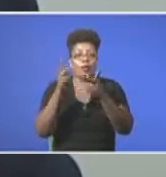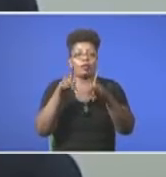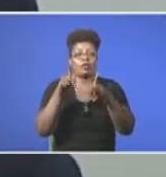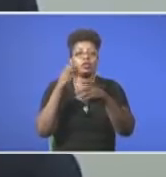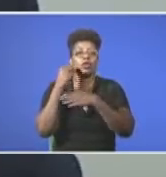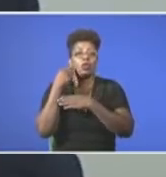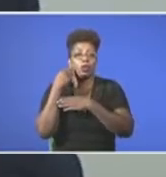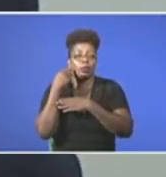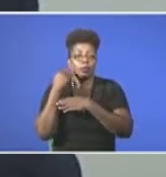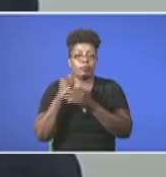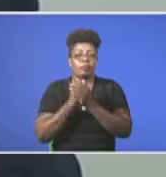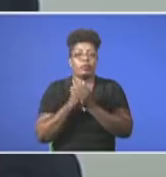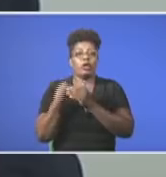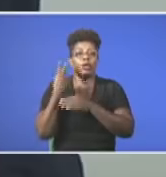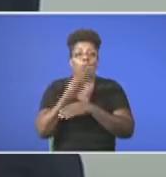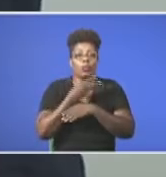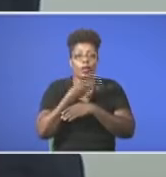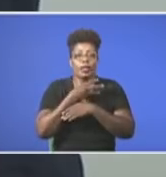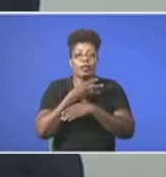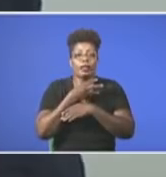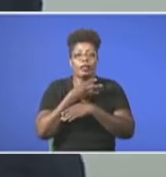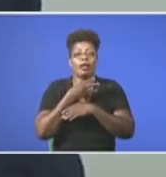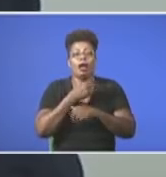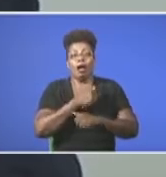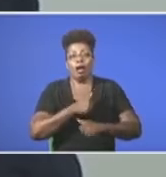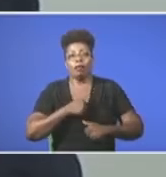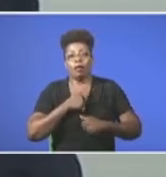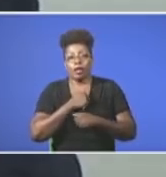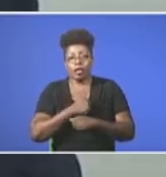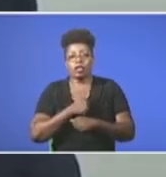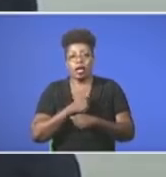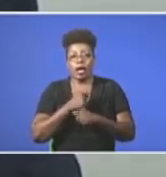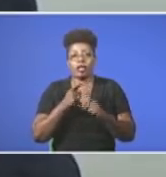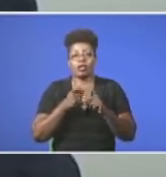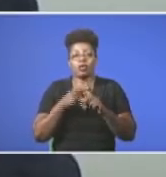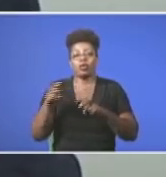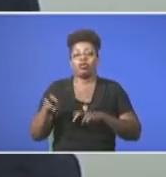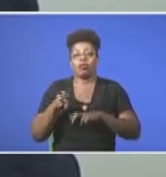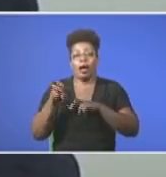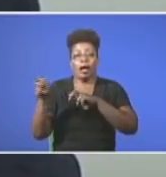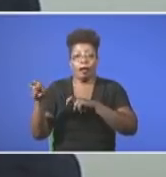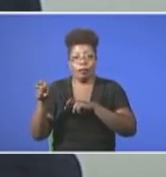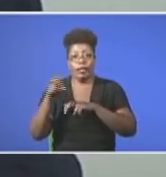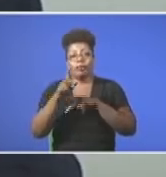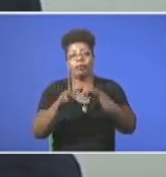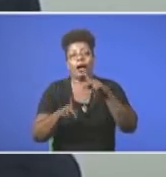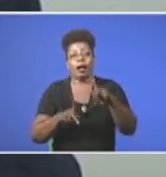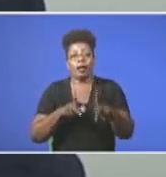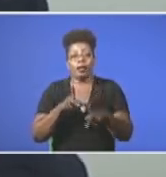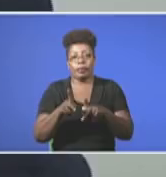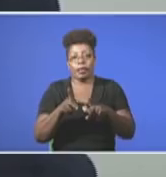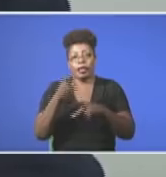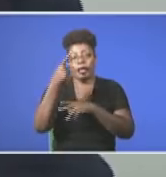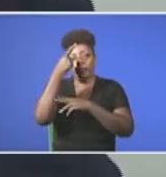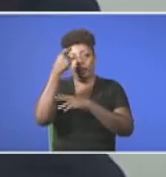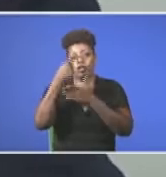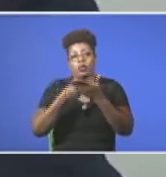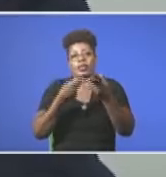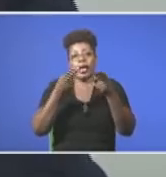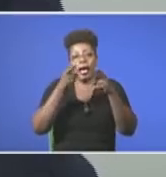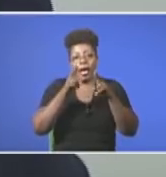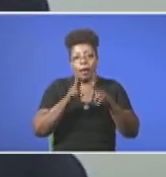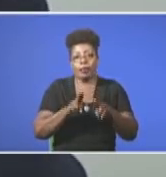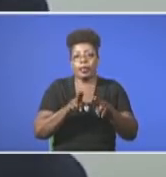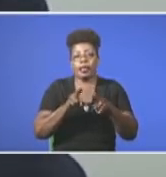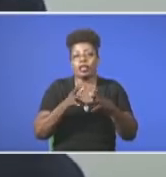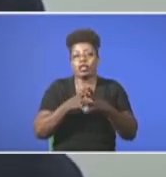We do provide an apology to the traveling public because what was happening was that there was